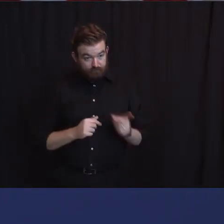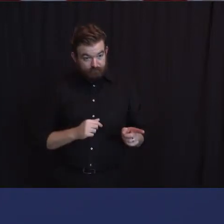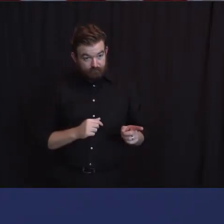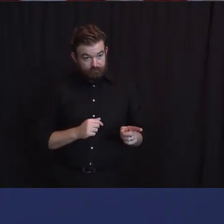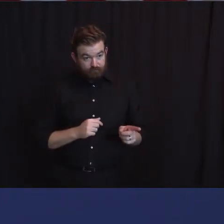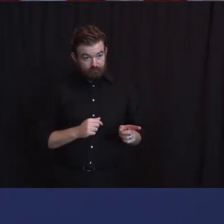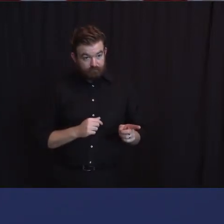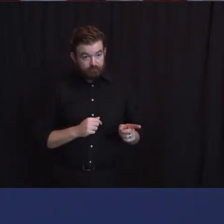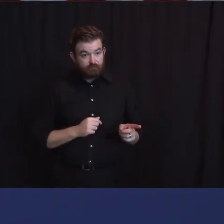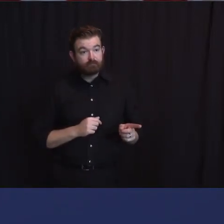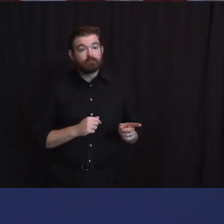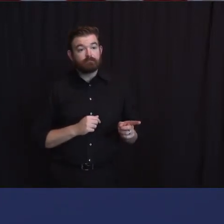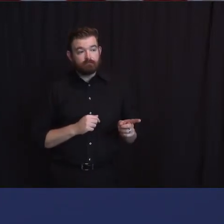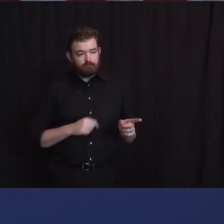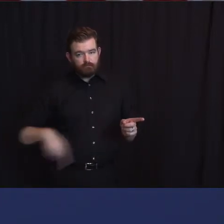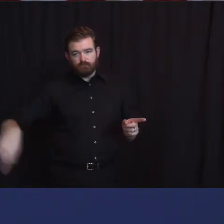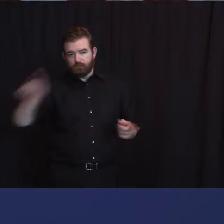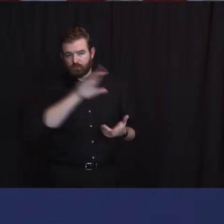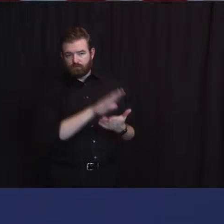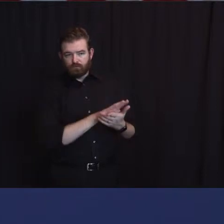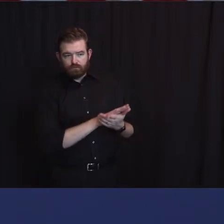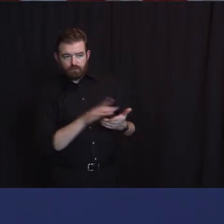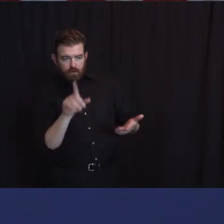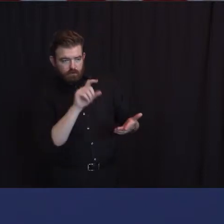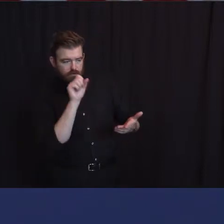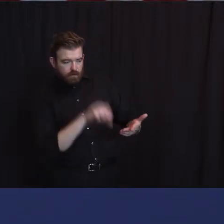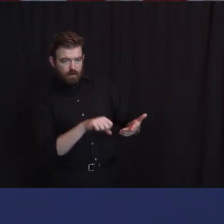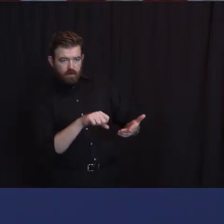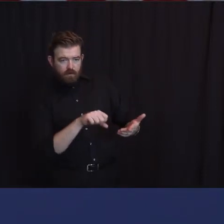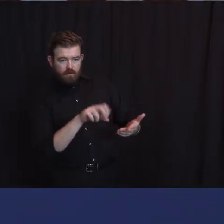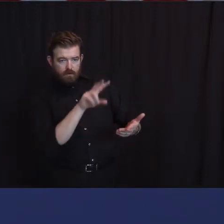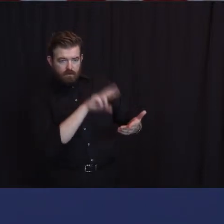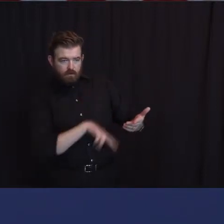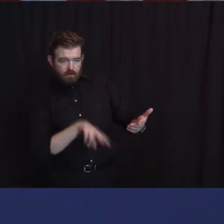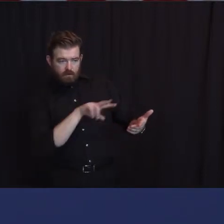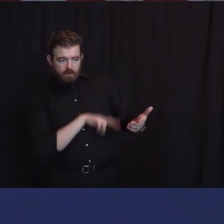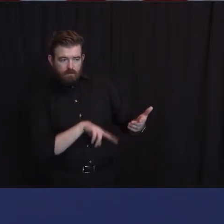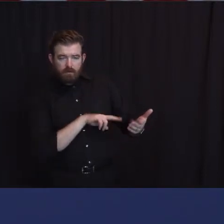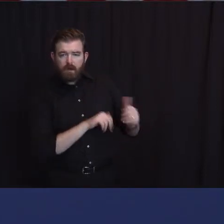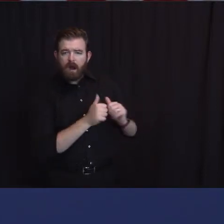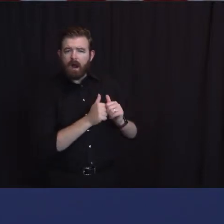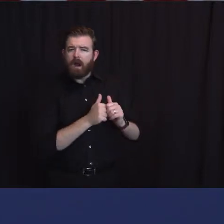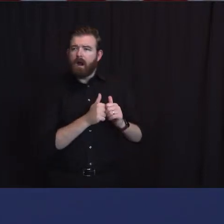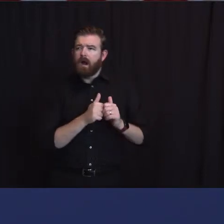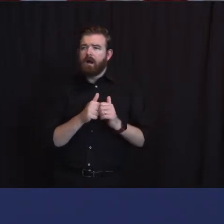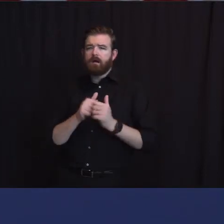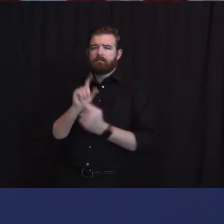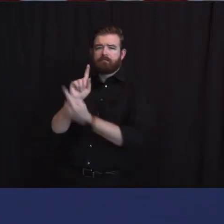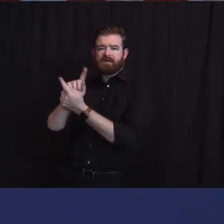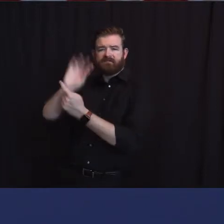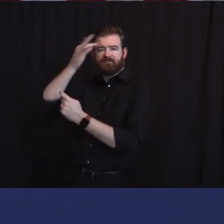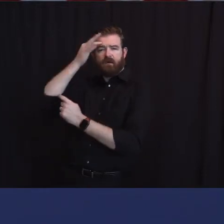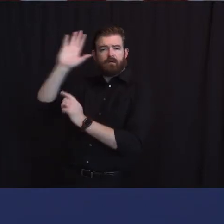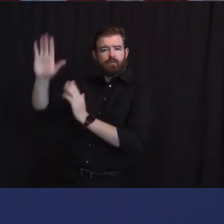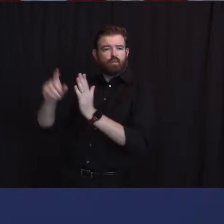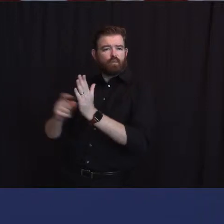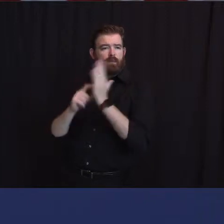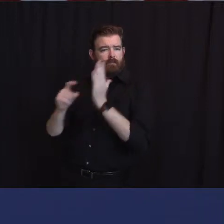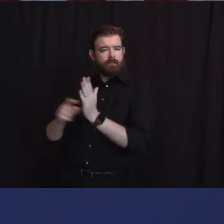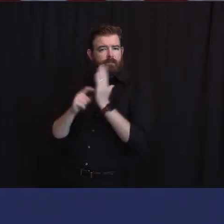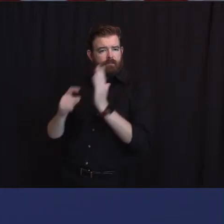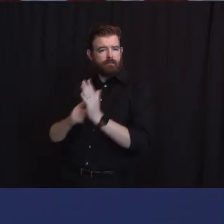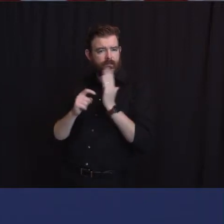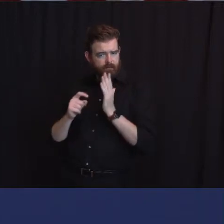to satisfy federal ARP requirements that each school district develop a plan for the safe return to